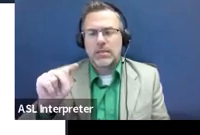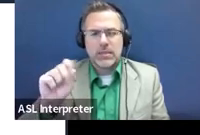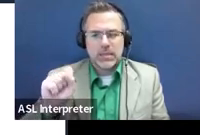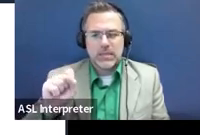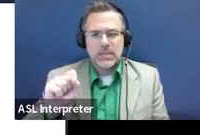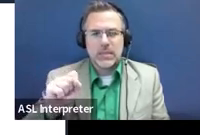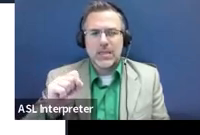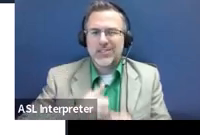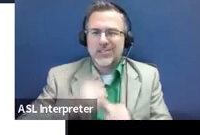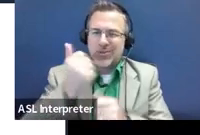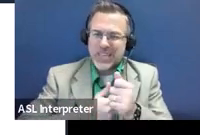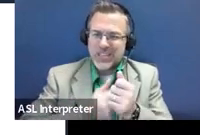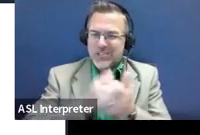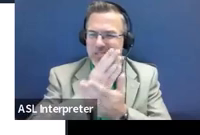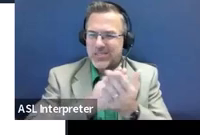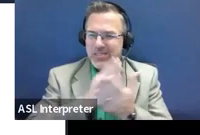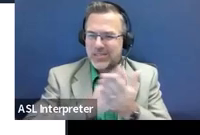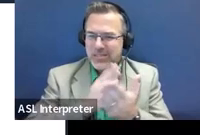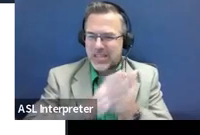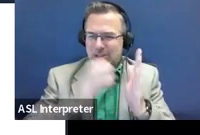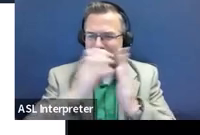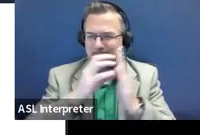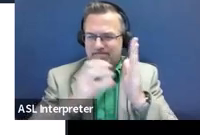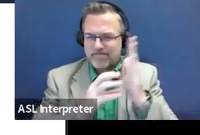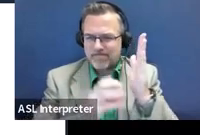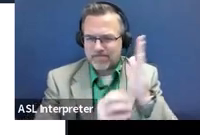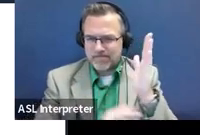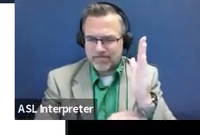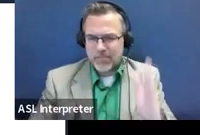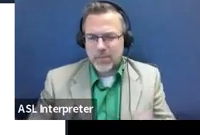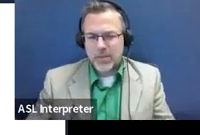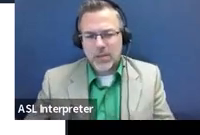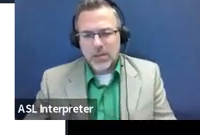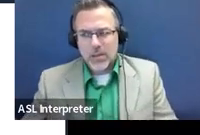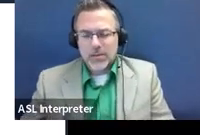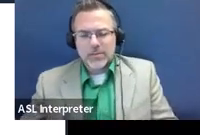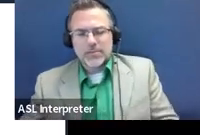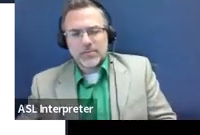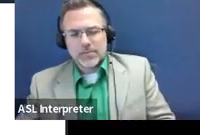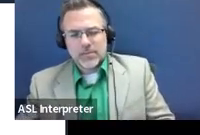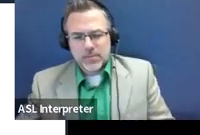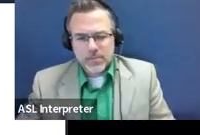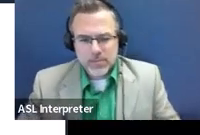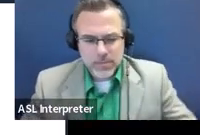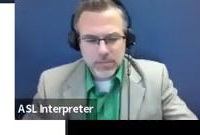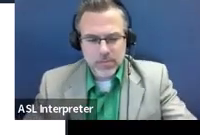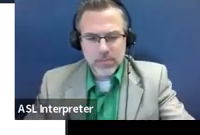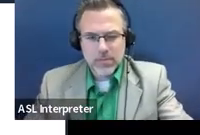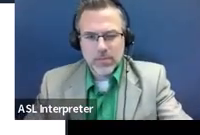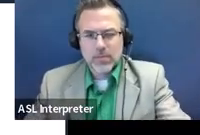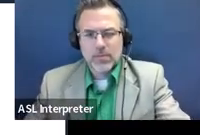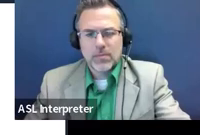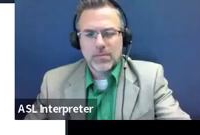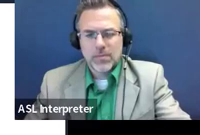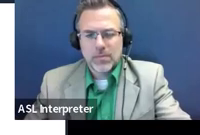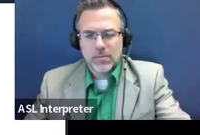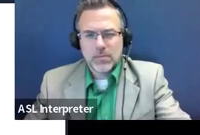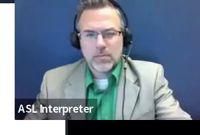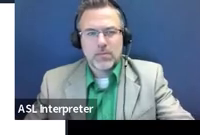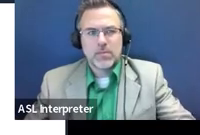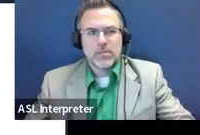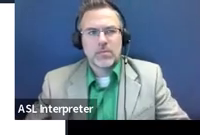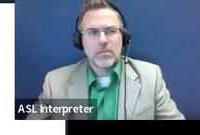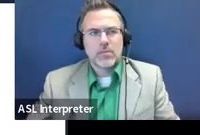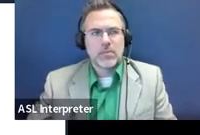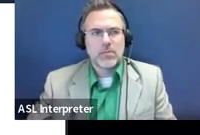that or each section. So for example, like section one on the IEP is all that child information. And so you might think about this is